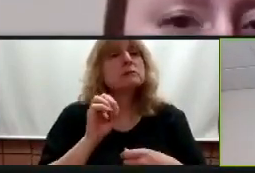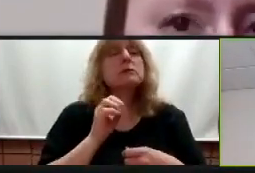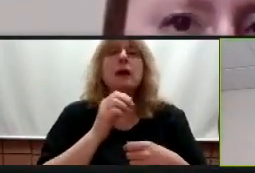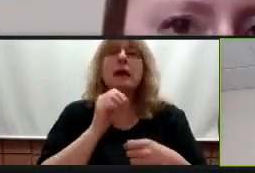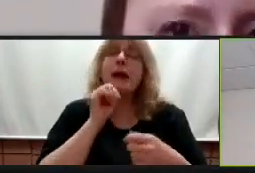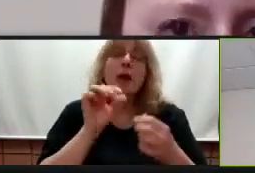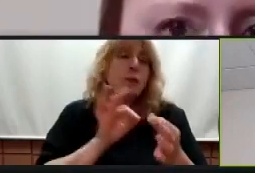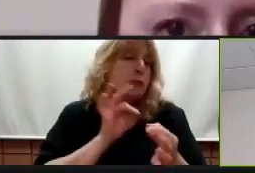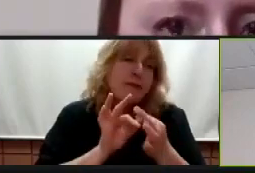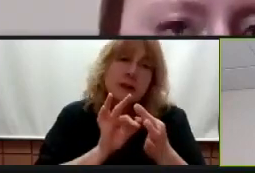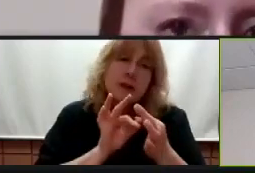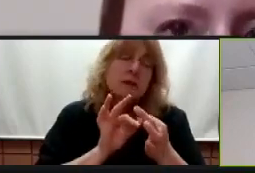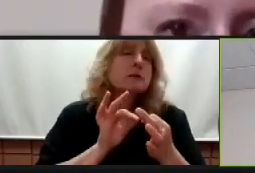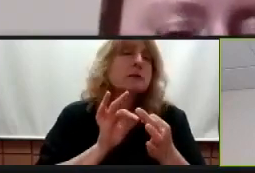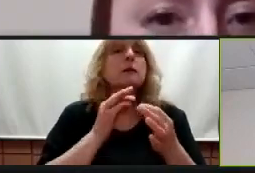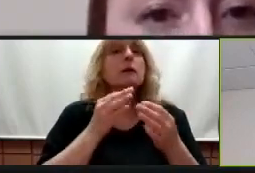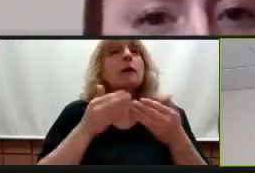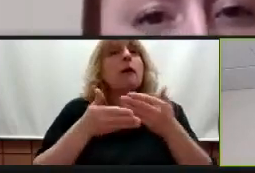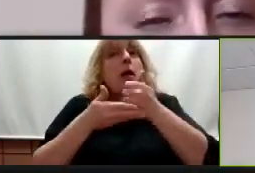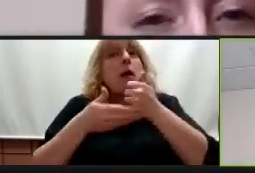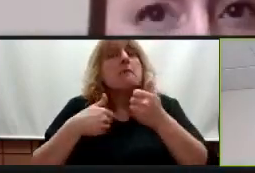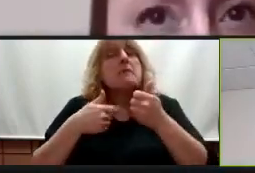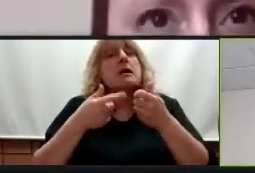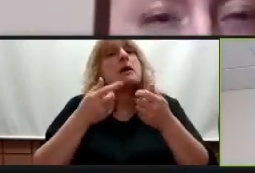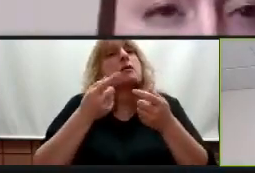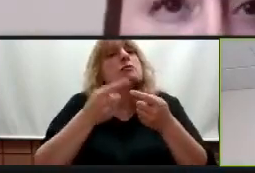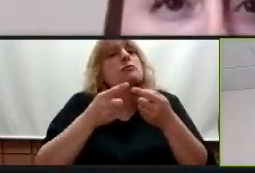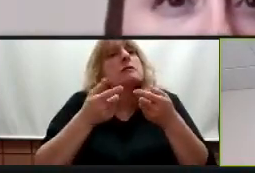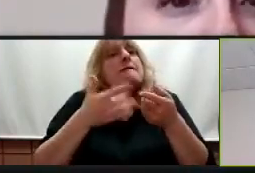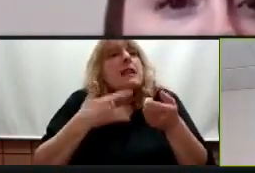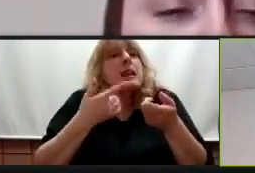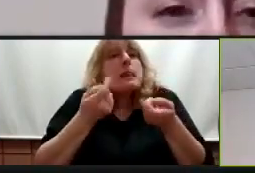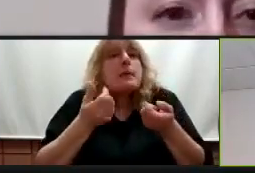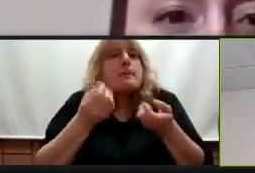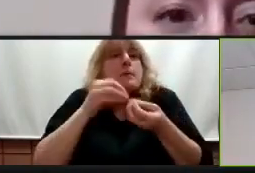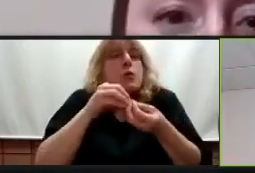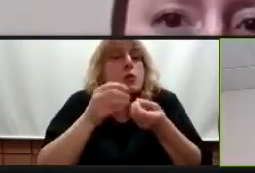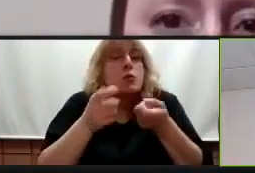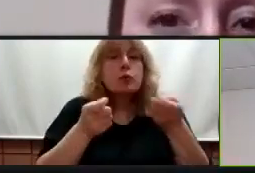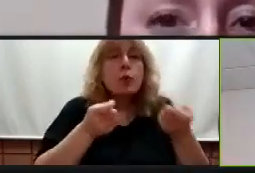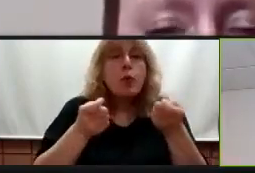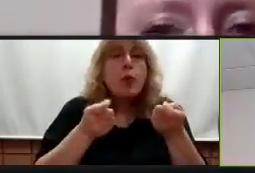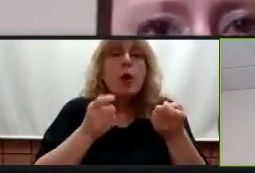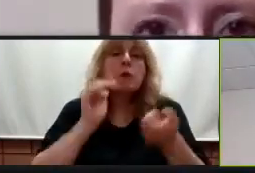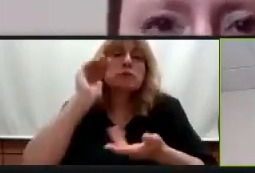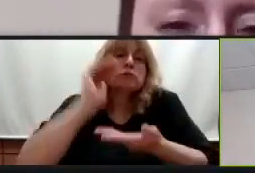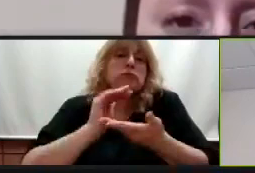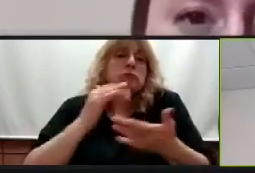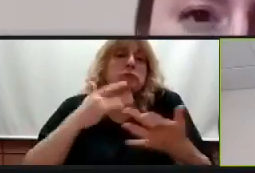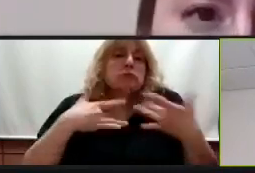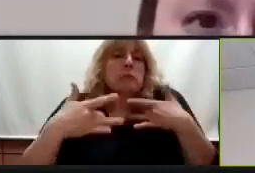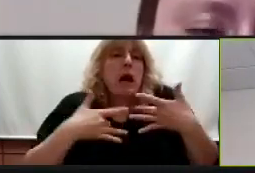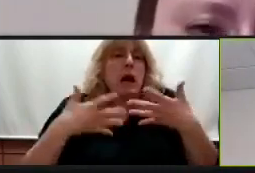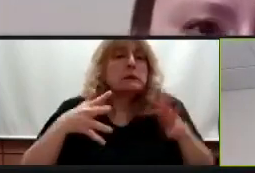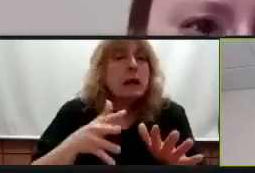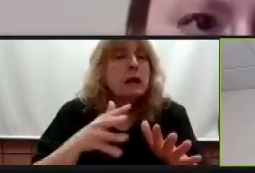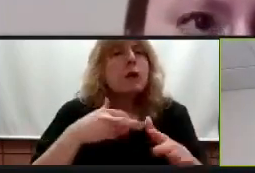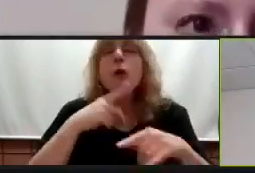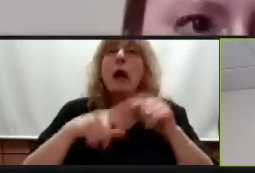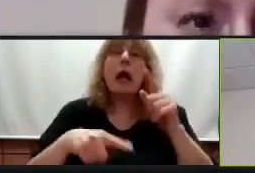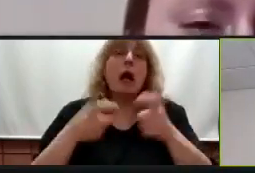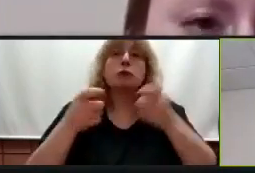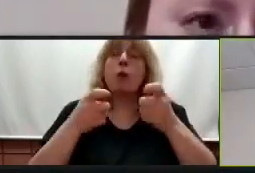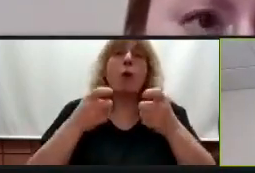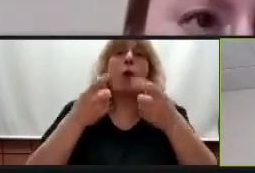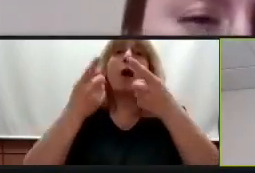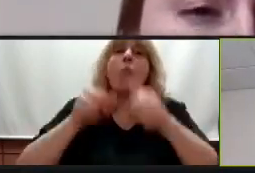to give us a little bit of control and helps us a little bit with the anxiety too. We can't necessarily control the outcome, but we can make the best decision for